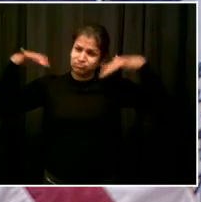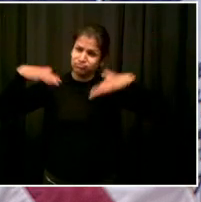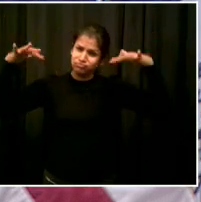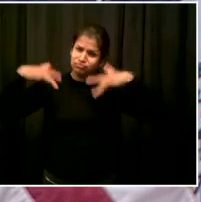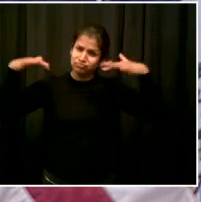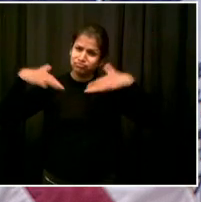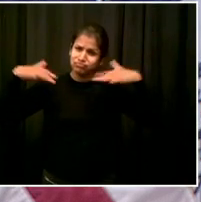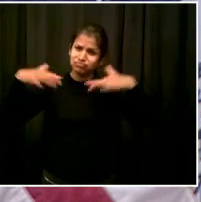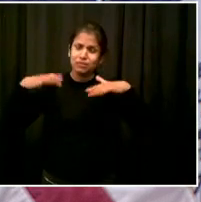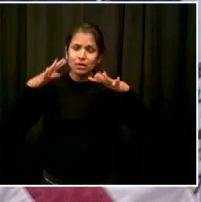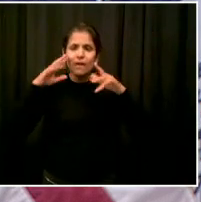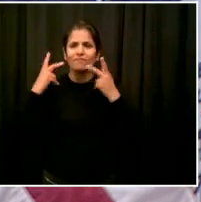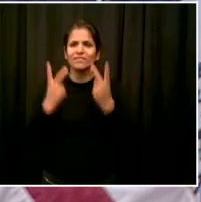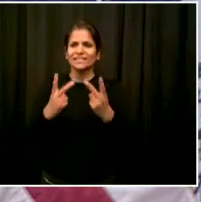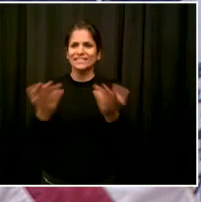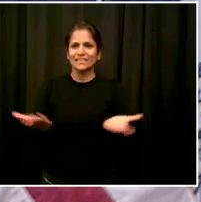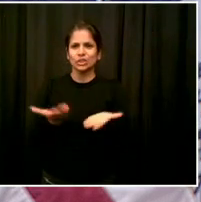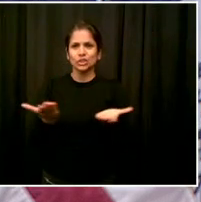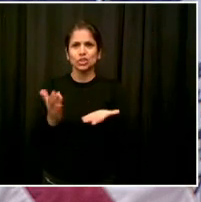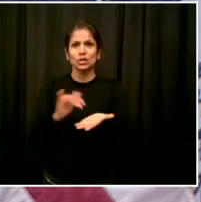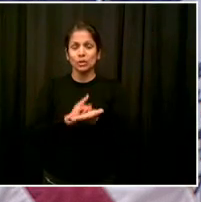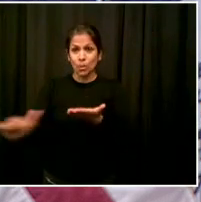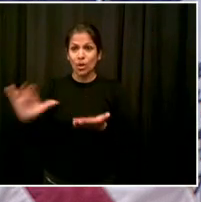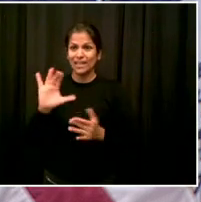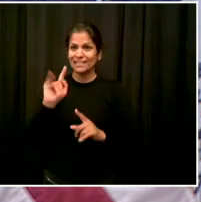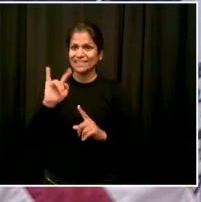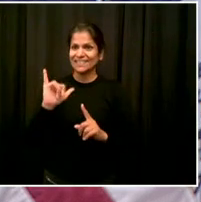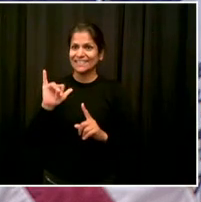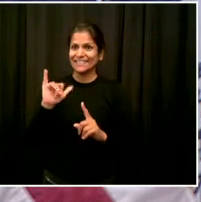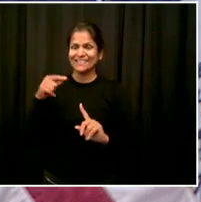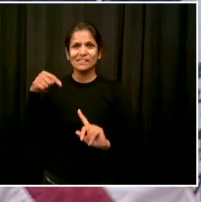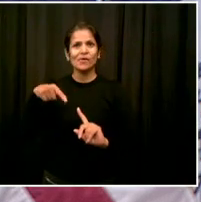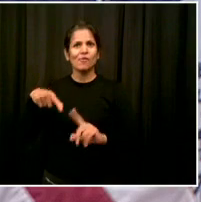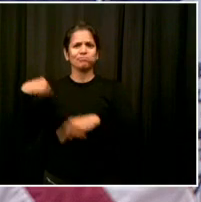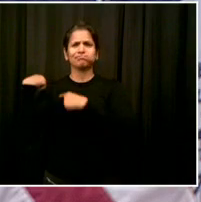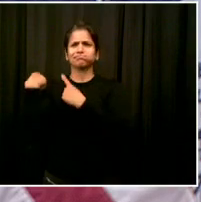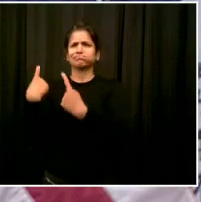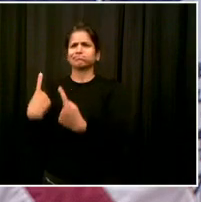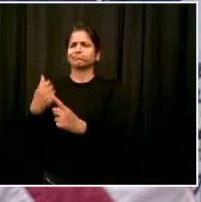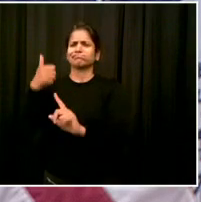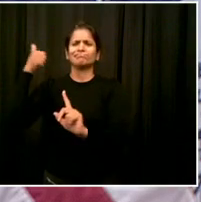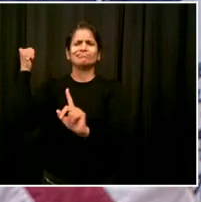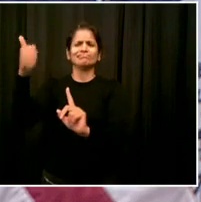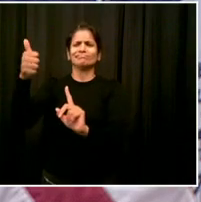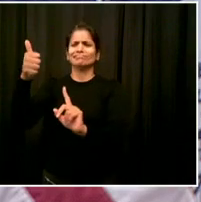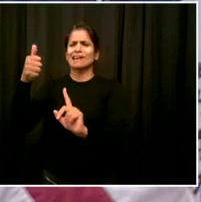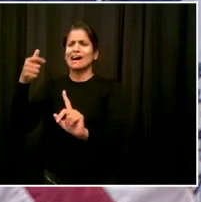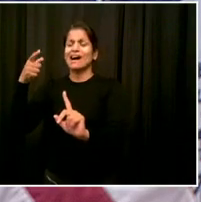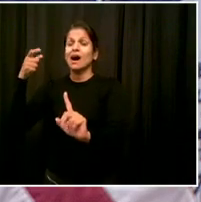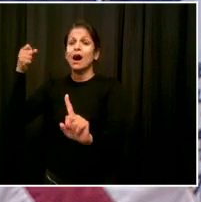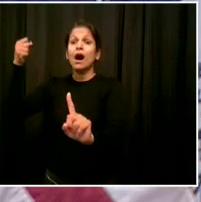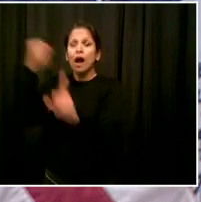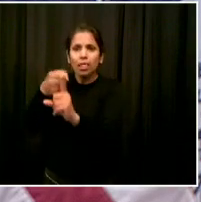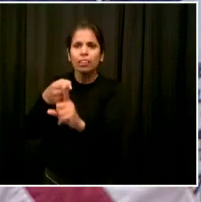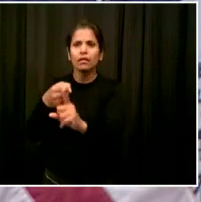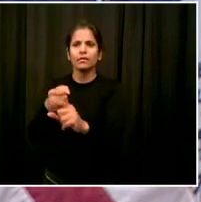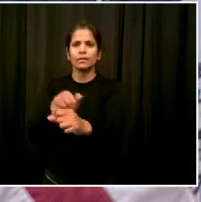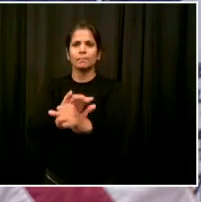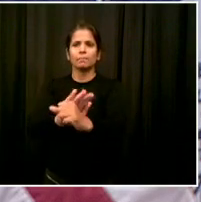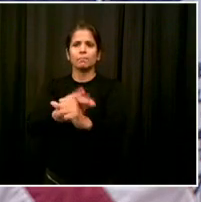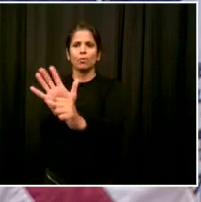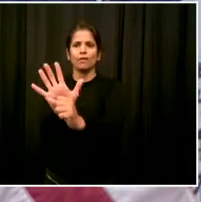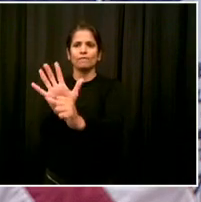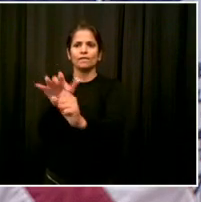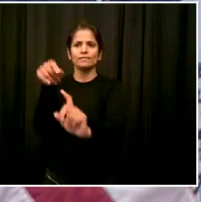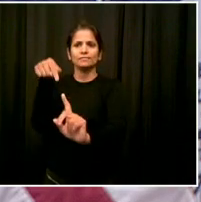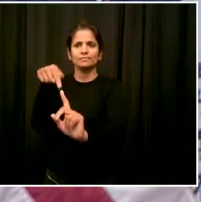patch. The country's going through a rough patch. It's very tough, but this city has extraordinary resiliency. So do I think there are some